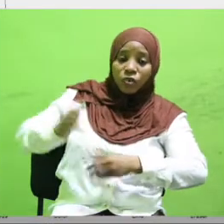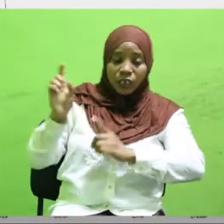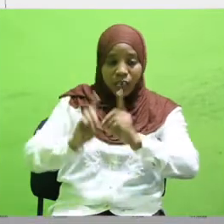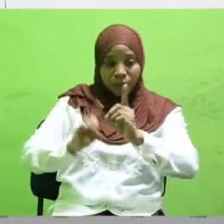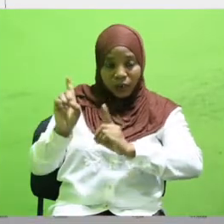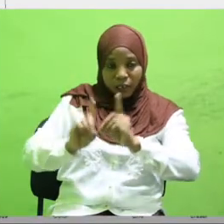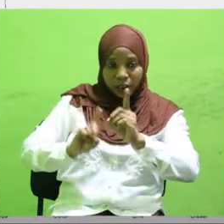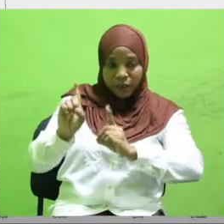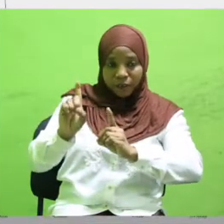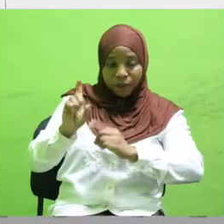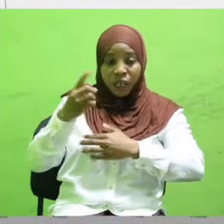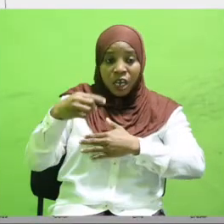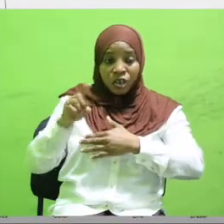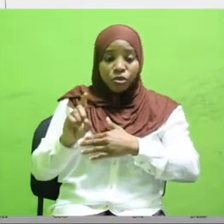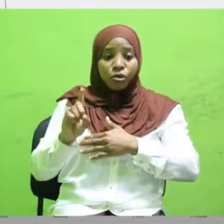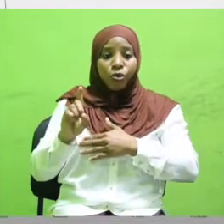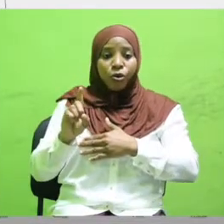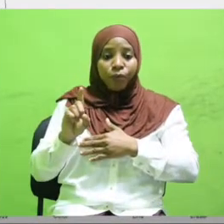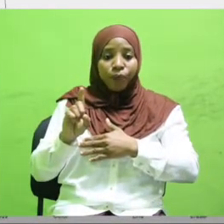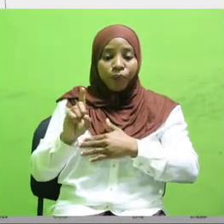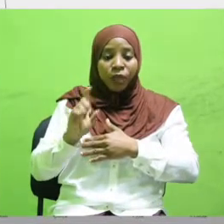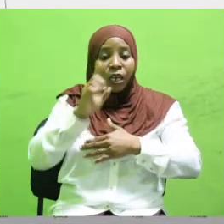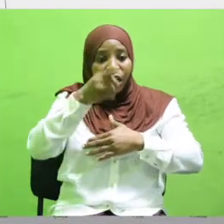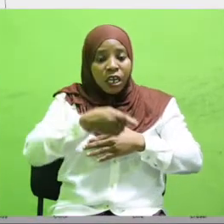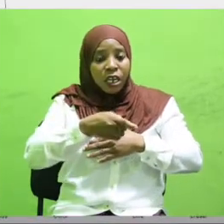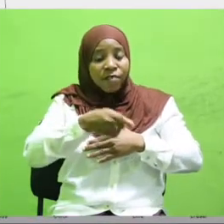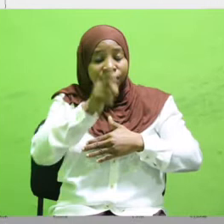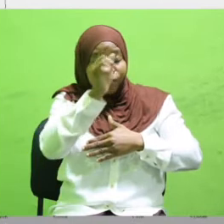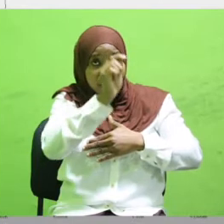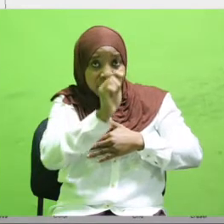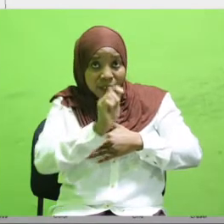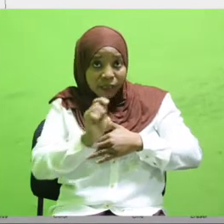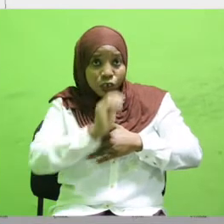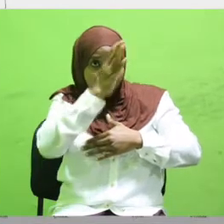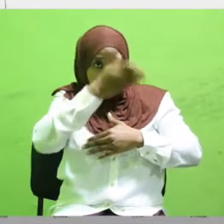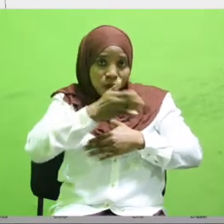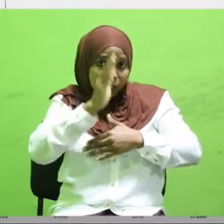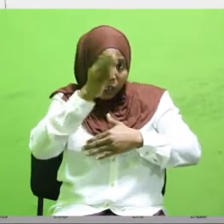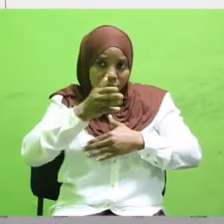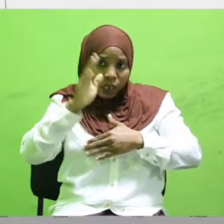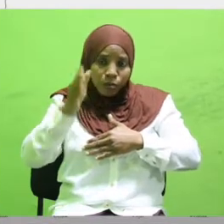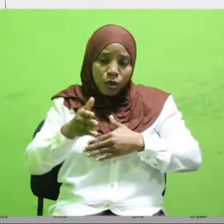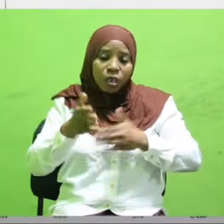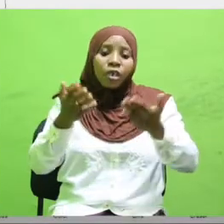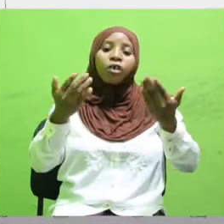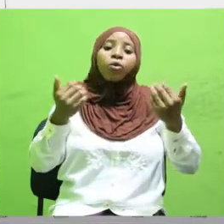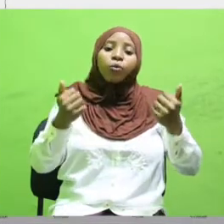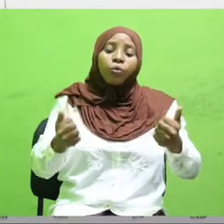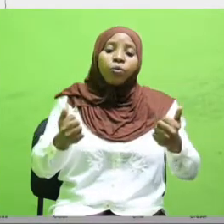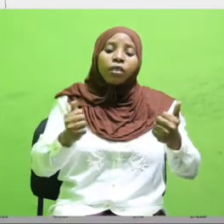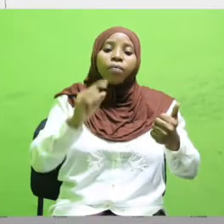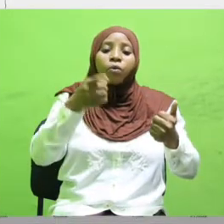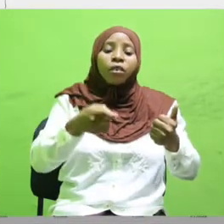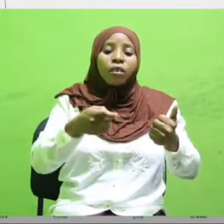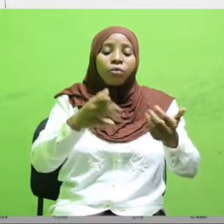So while if you draw a table like this, you could just write each column as its advantage